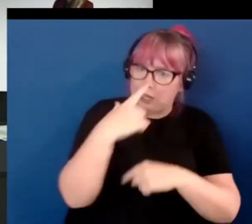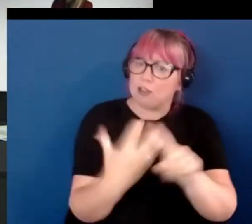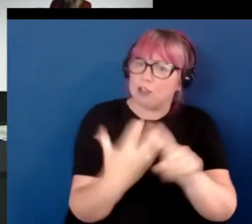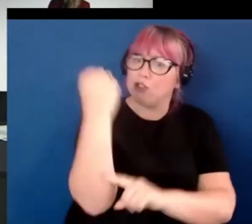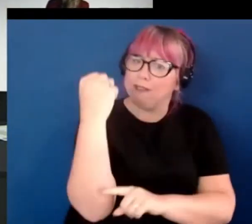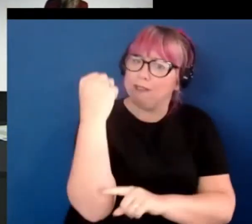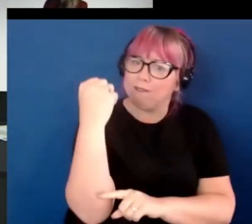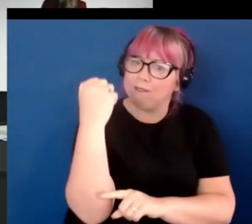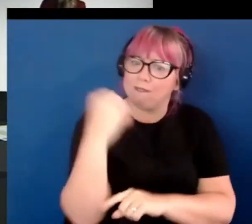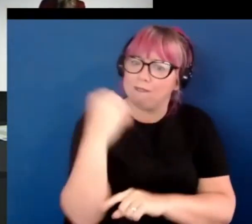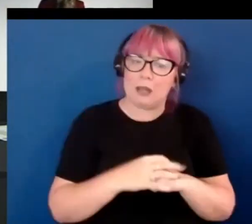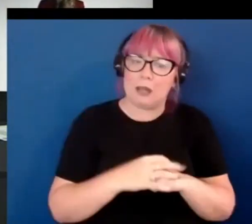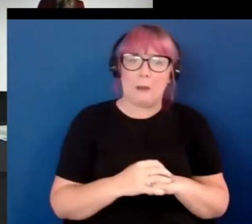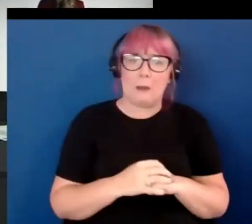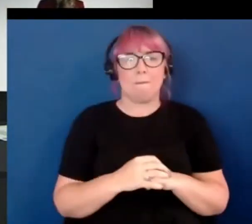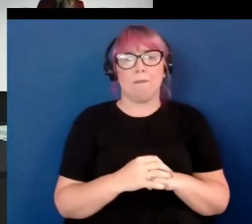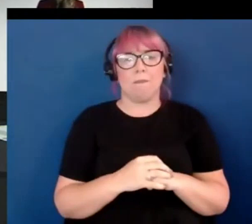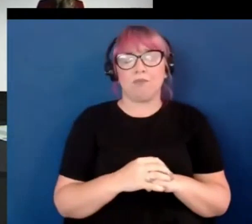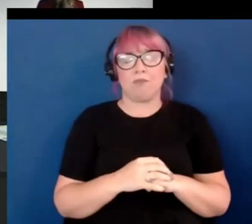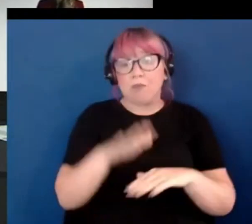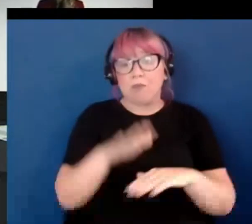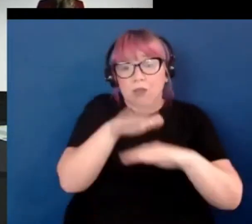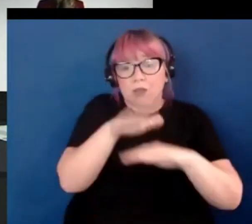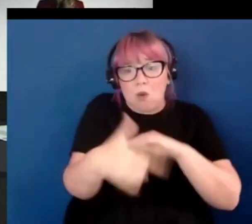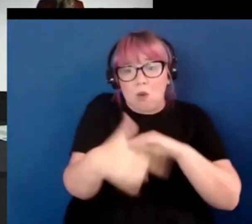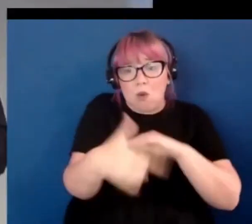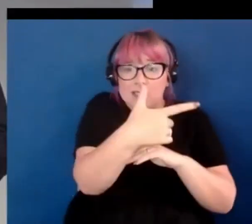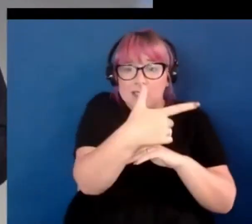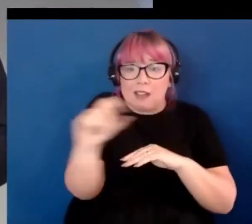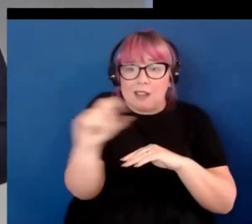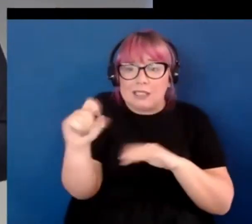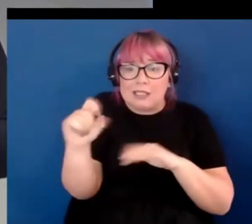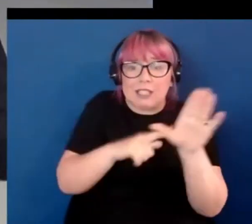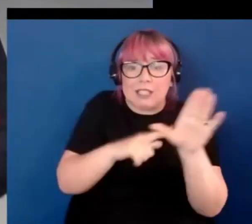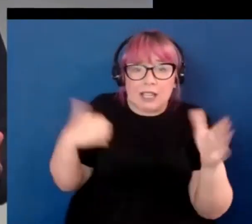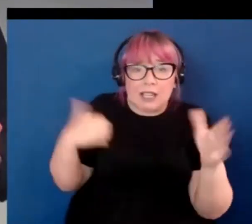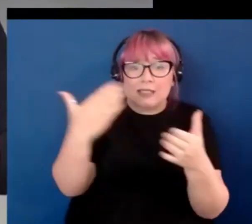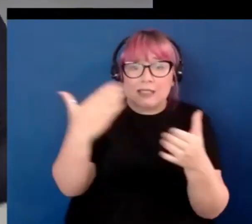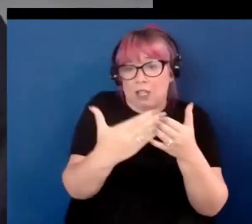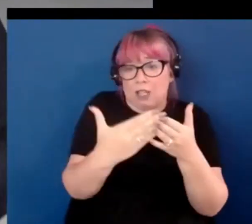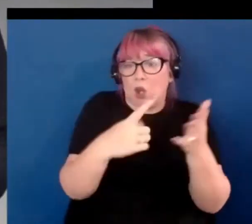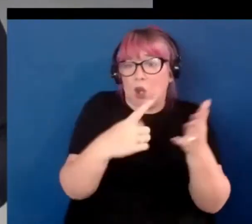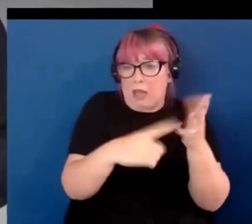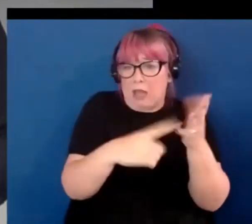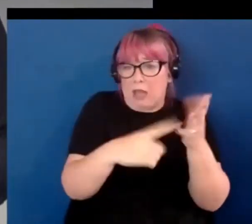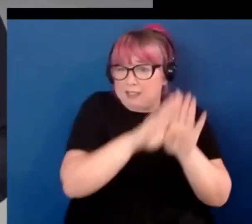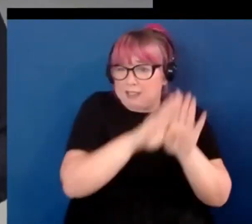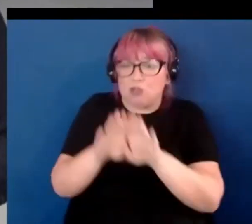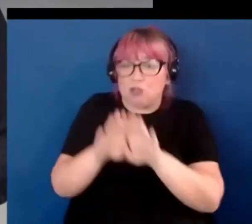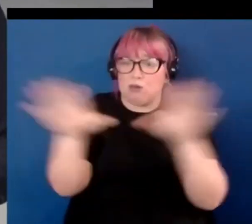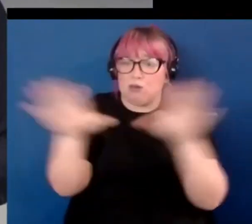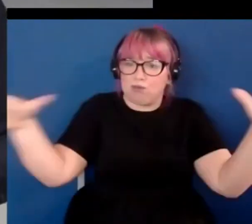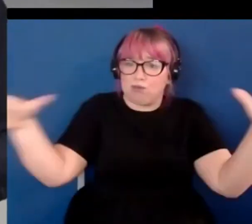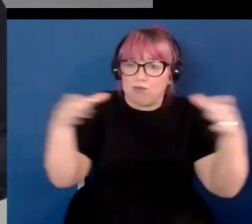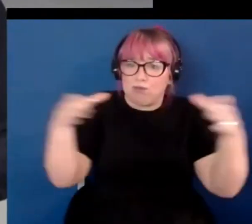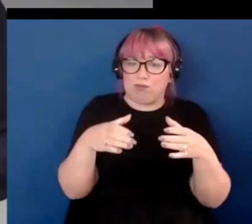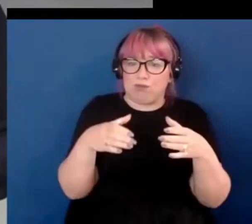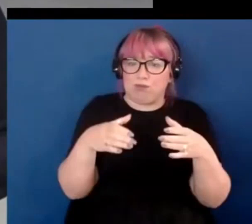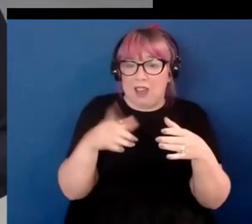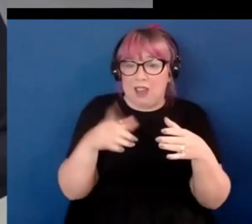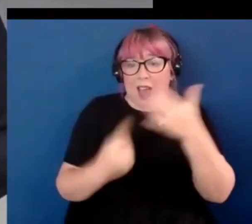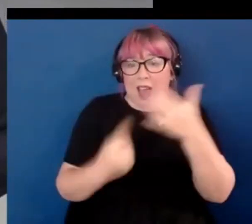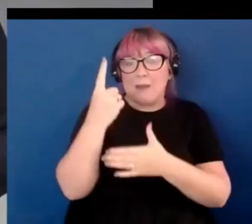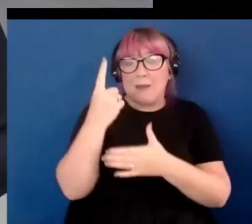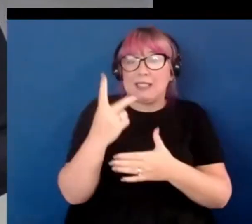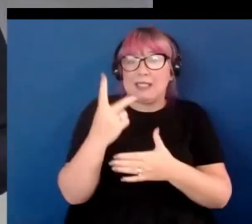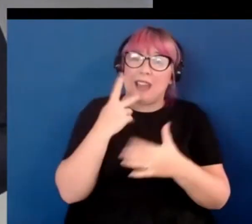Over 70 years ago, the United Nations came together in the aftermath of the horror of the Second World War and they drafted the